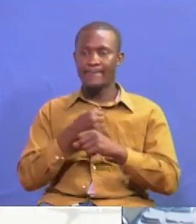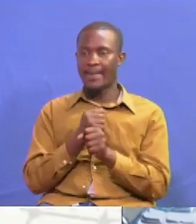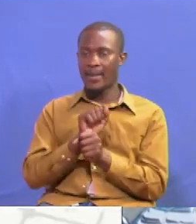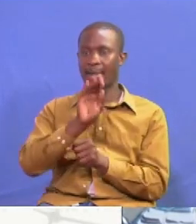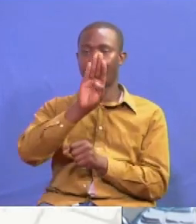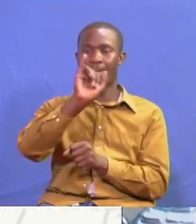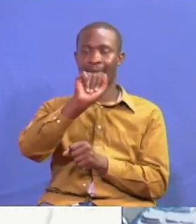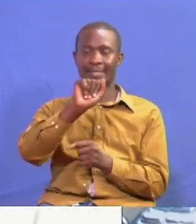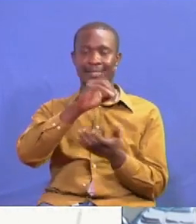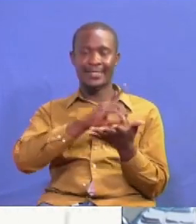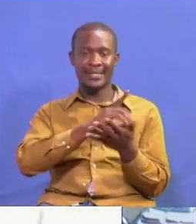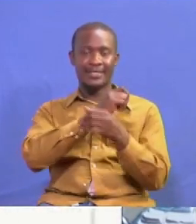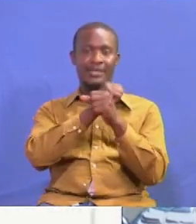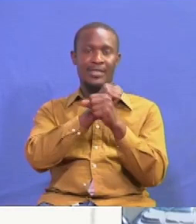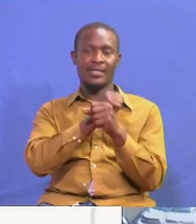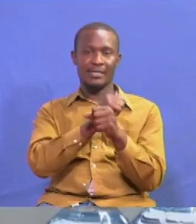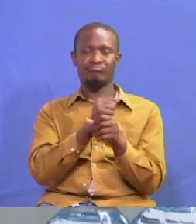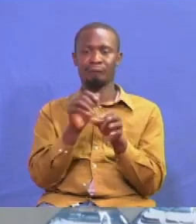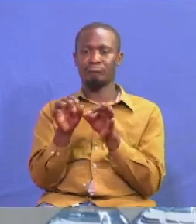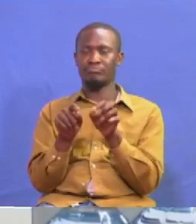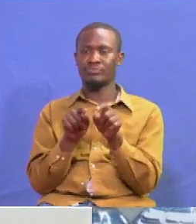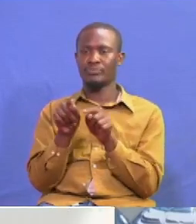the Data Protection Regulations,